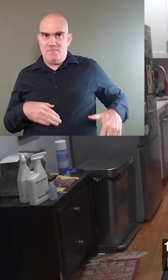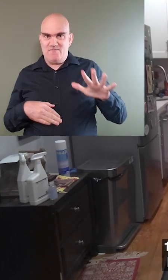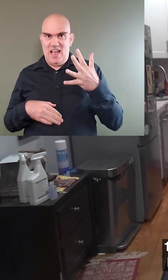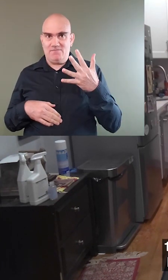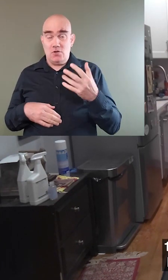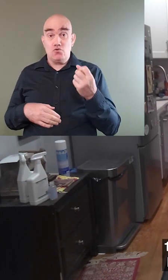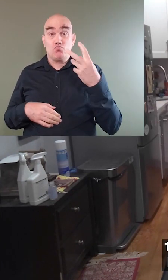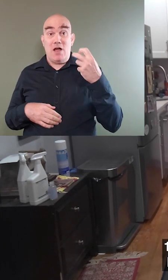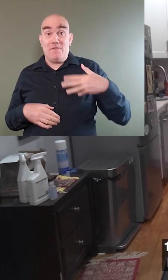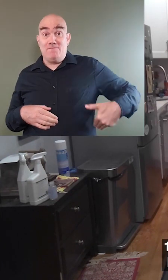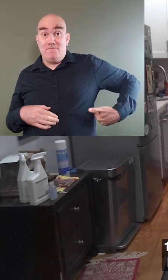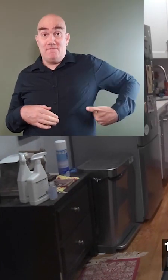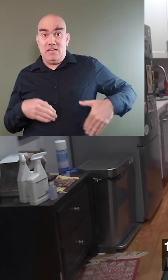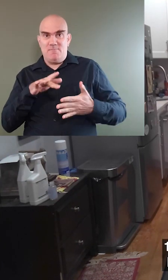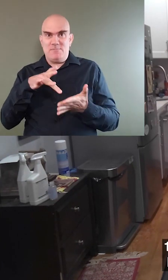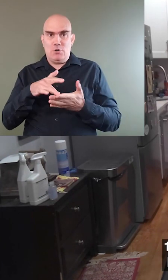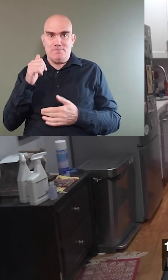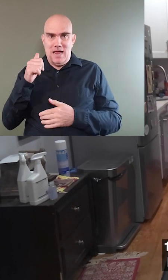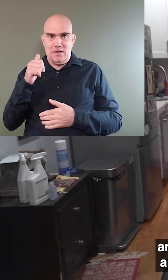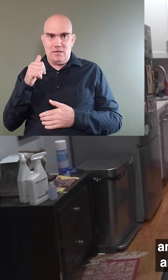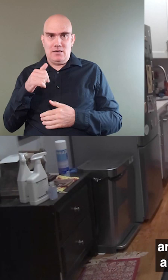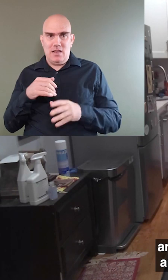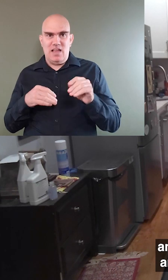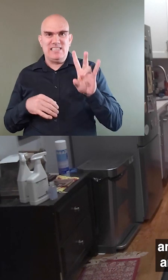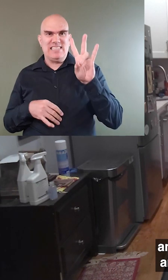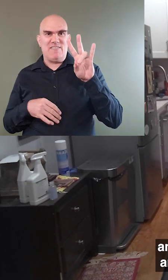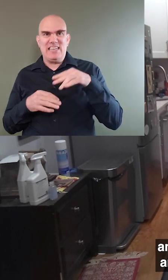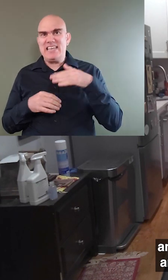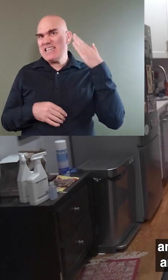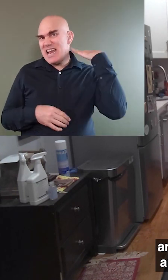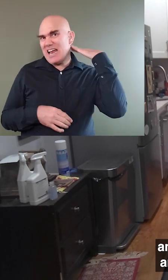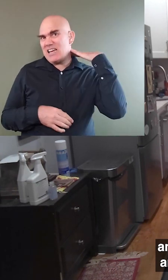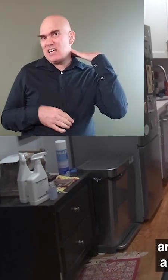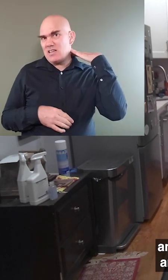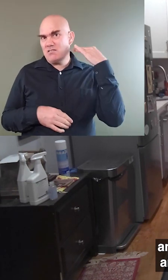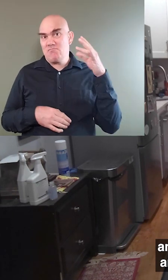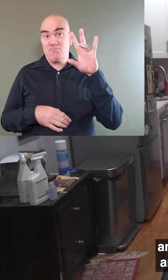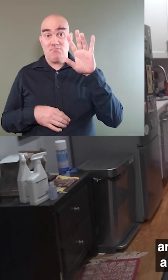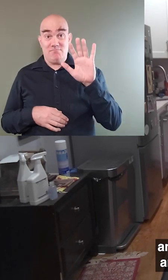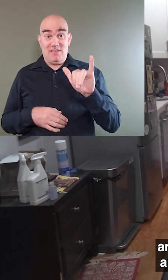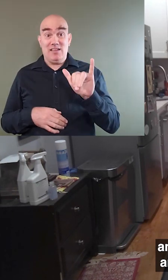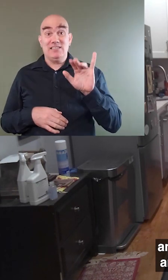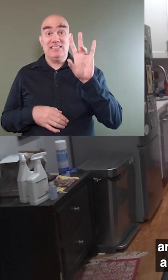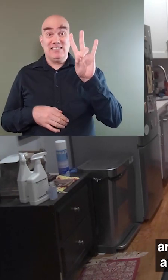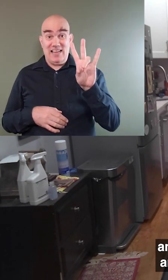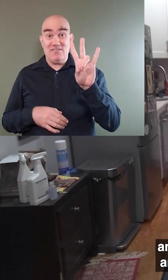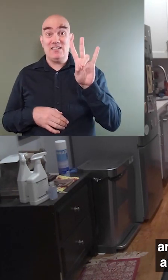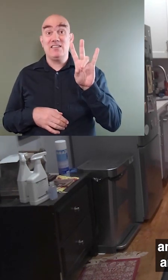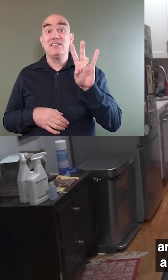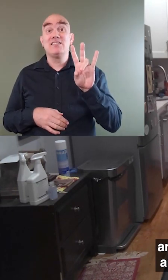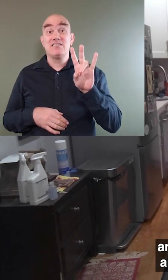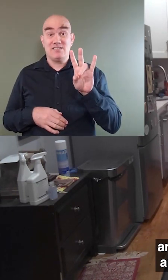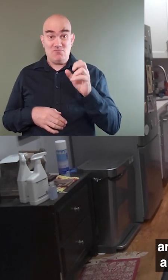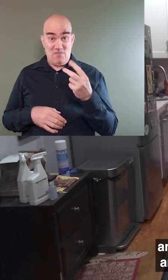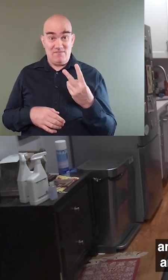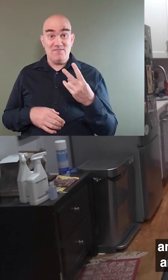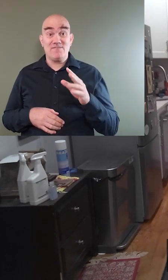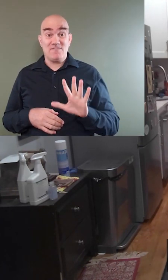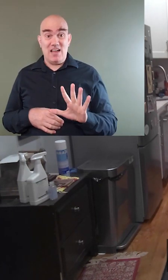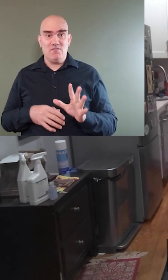in the thoracic, middle back where our ribs are, and 7 in the neck. They are all cartilaginous